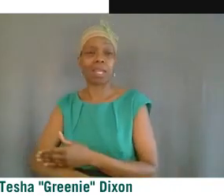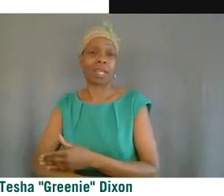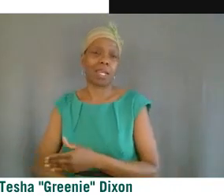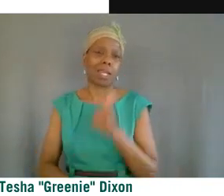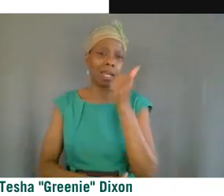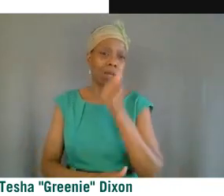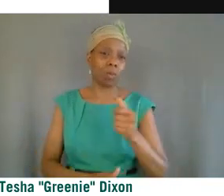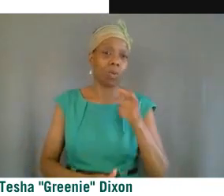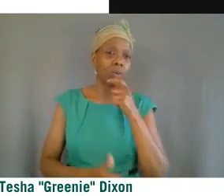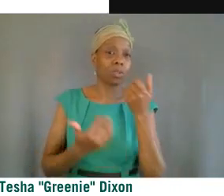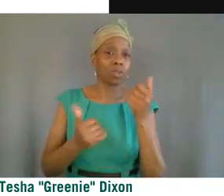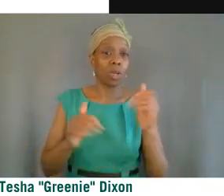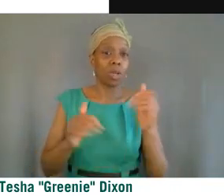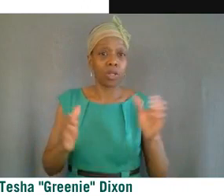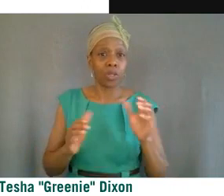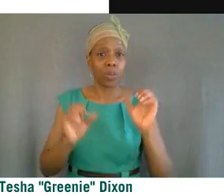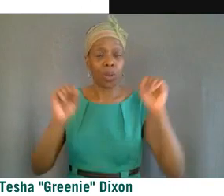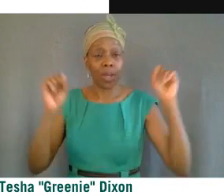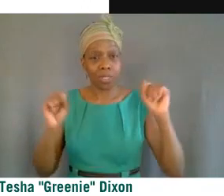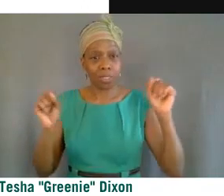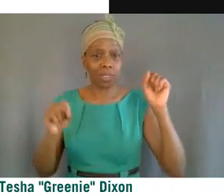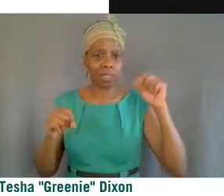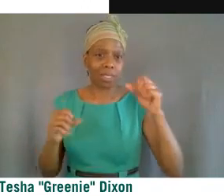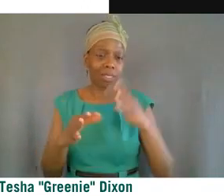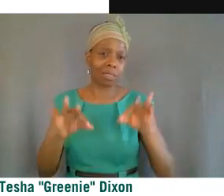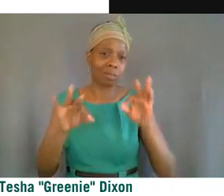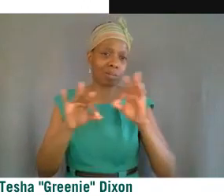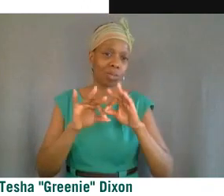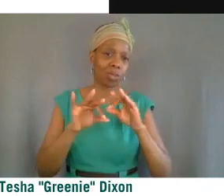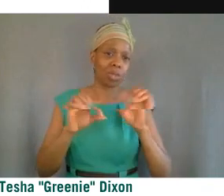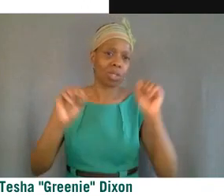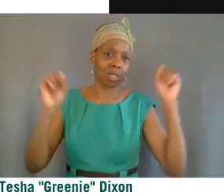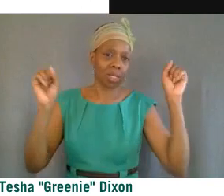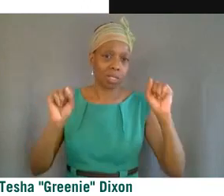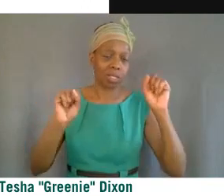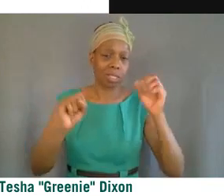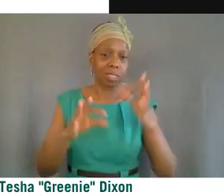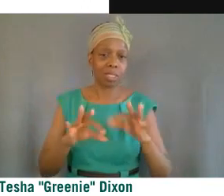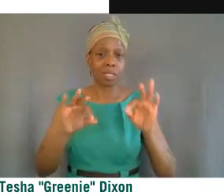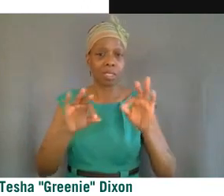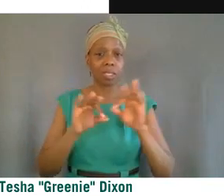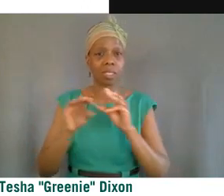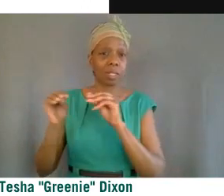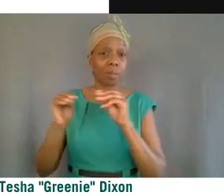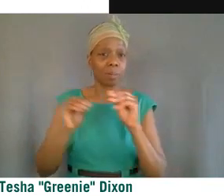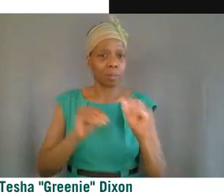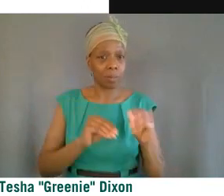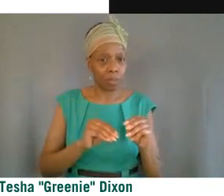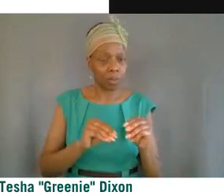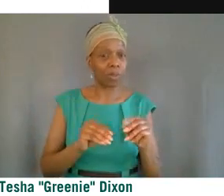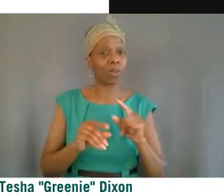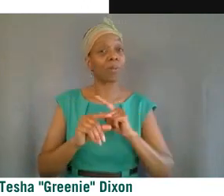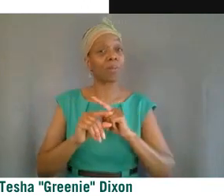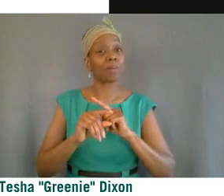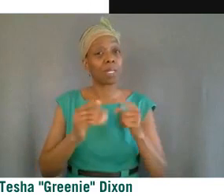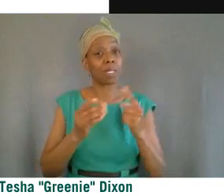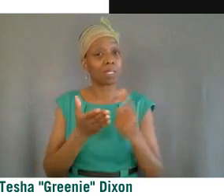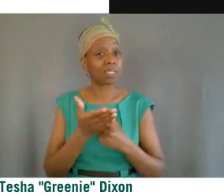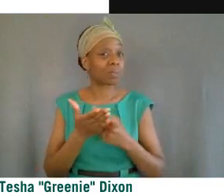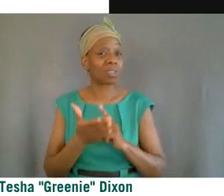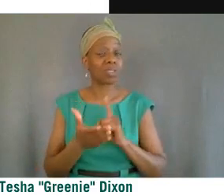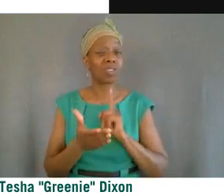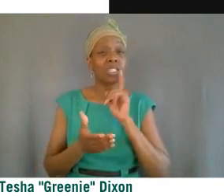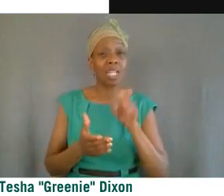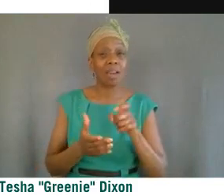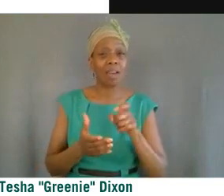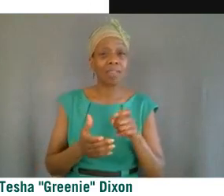to do some exercises. Yes, it's important to exercise, and yes, it's important to move, but sometimes you really gotta do it